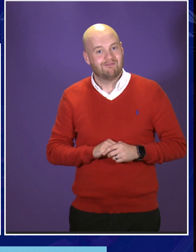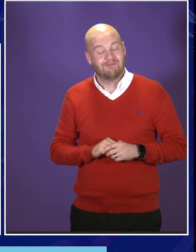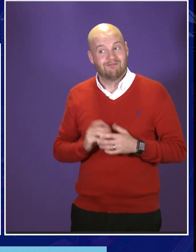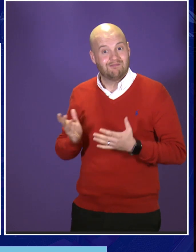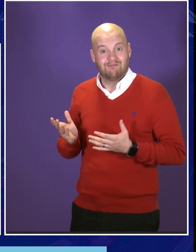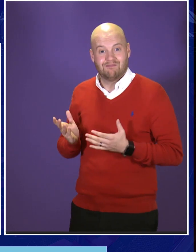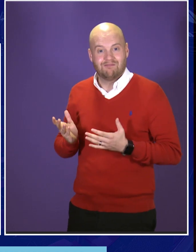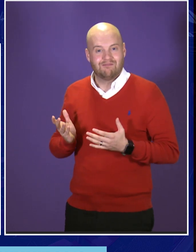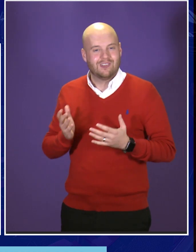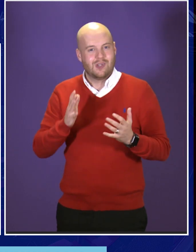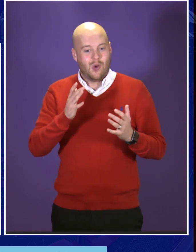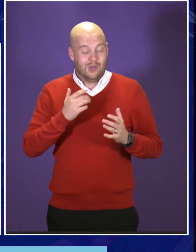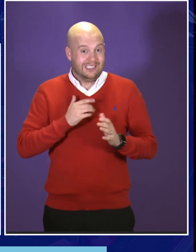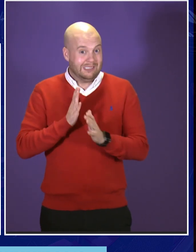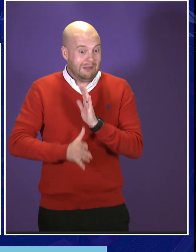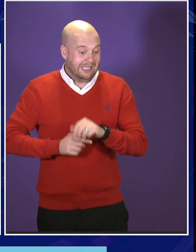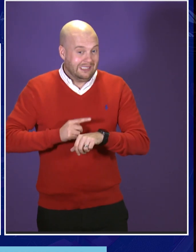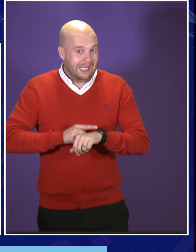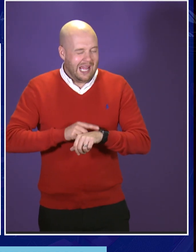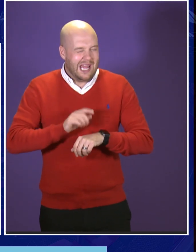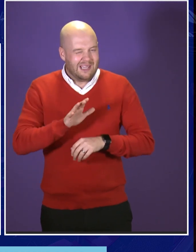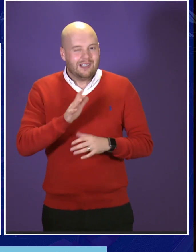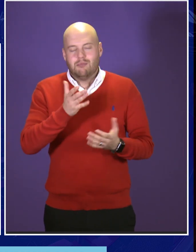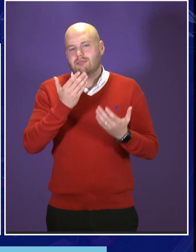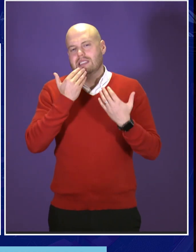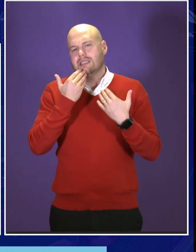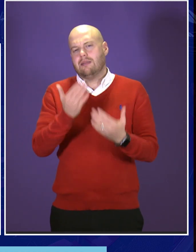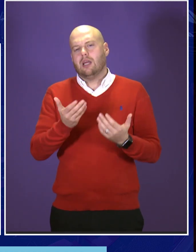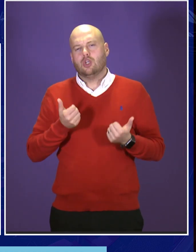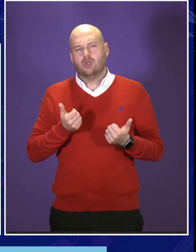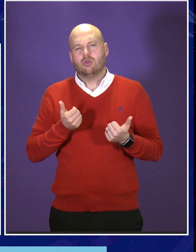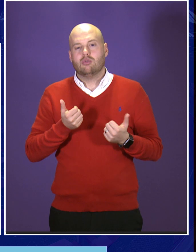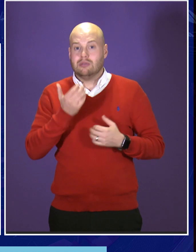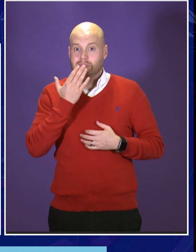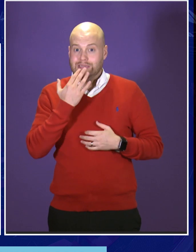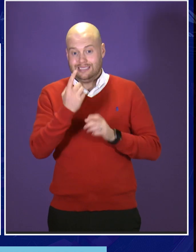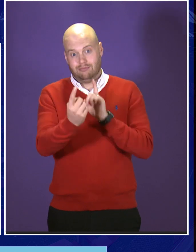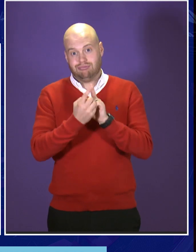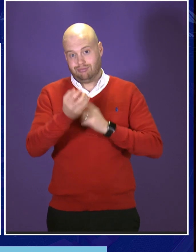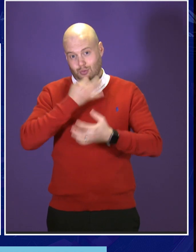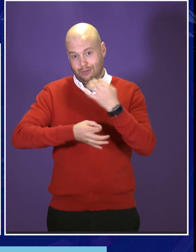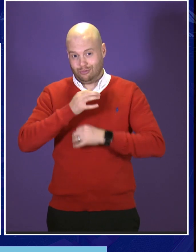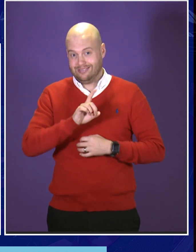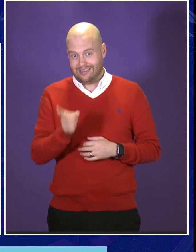Okay, well, I've gone way over time, so thank you very much, and feel free to come to me later if you have questions.